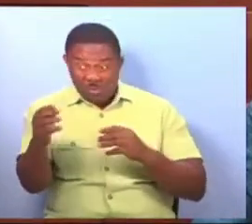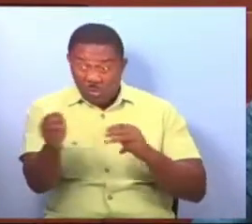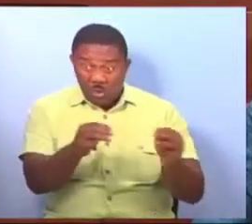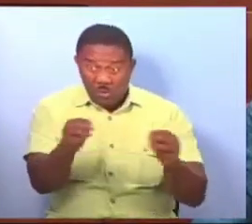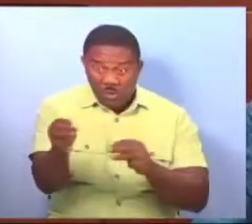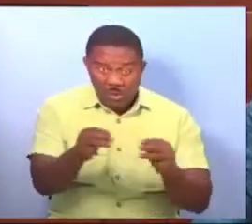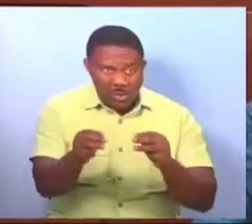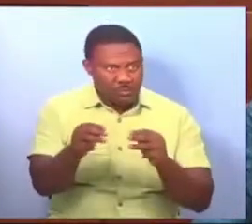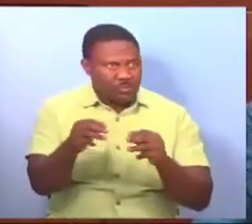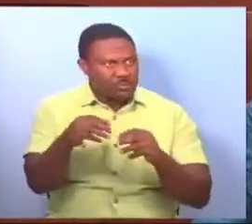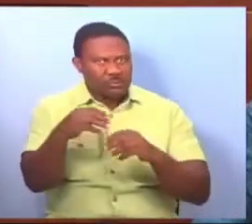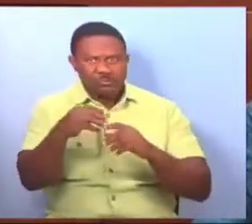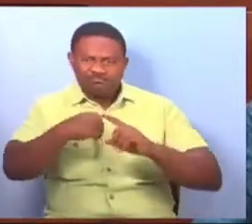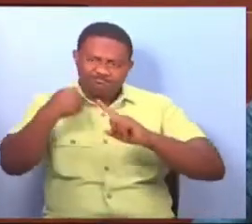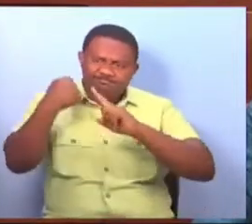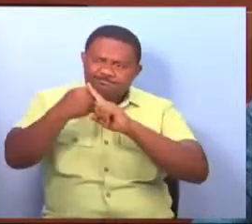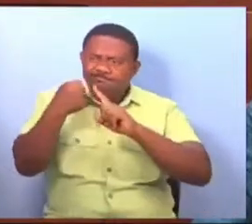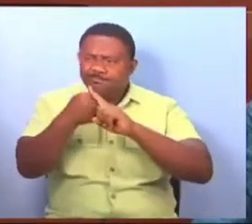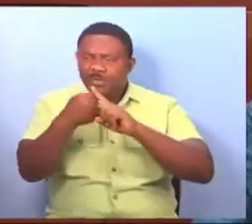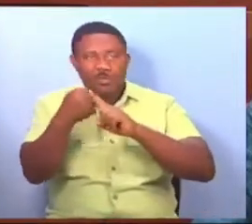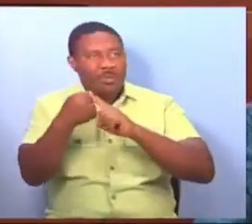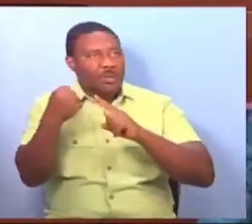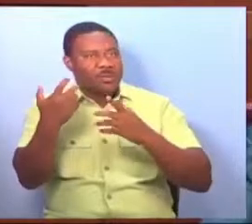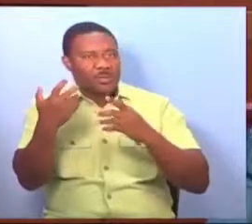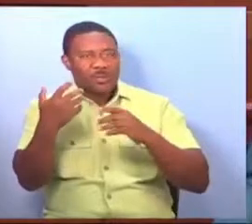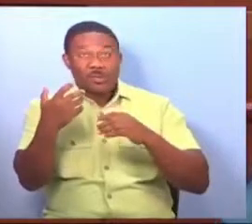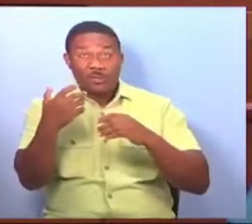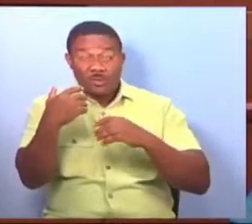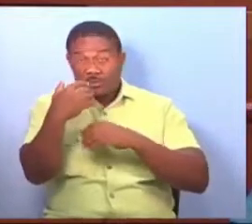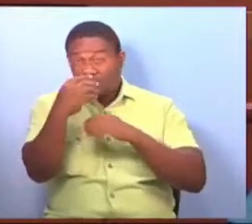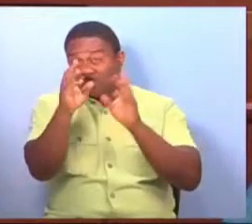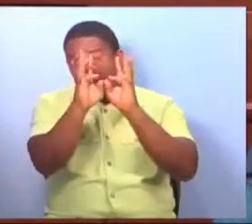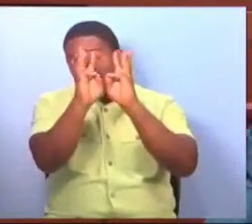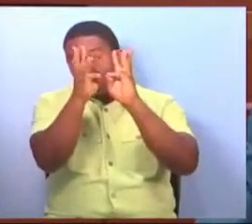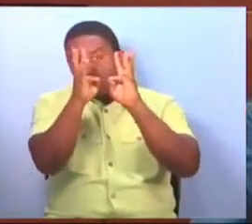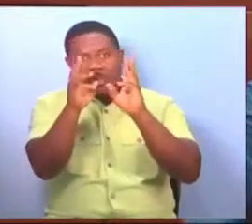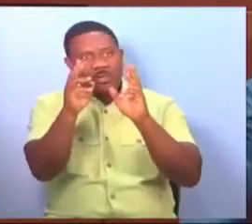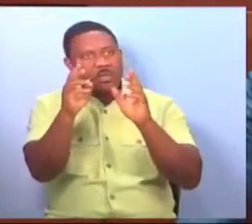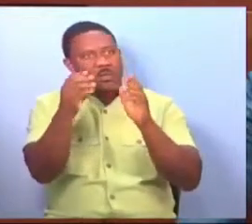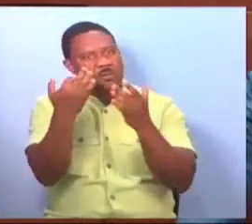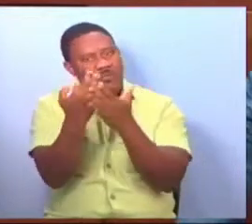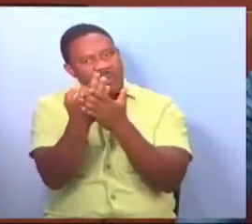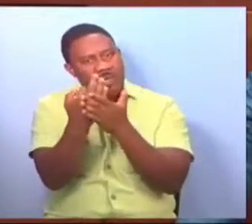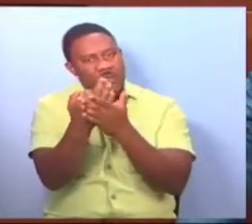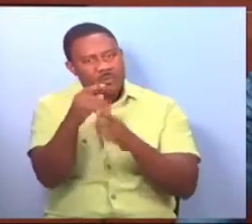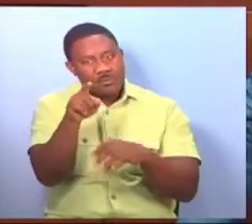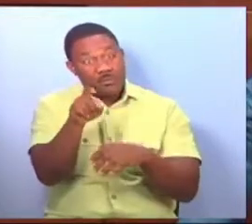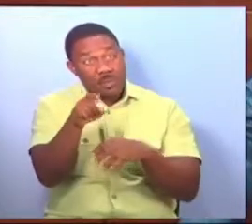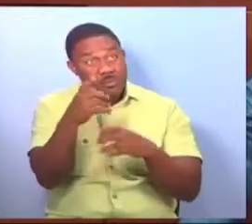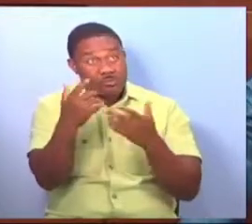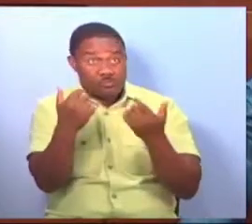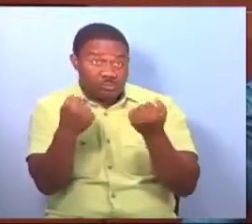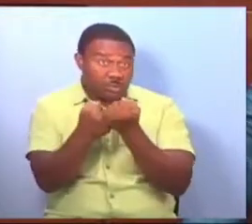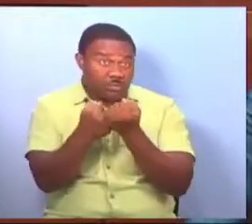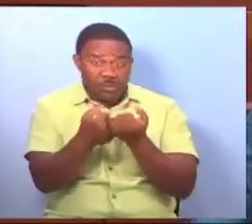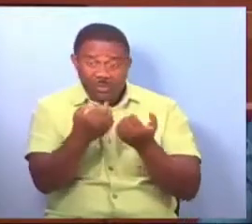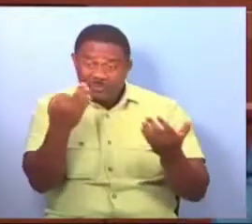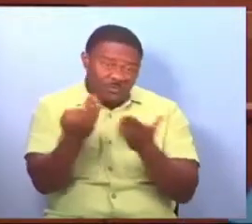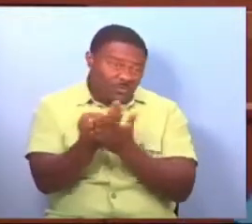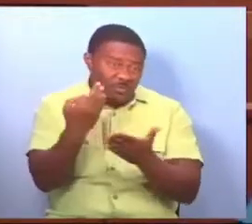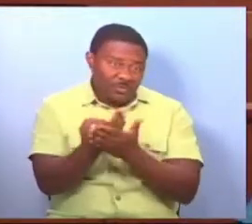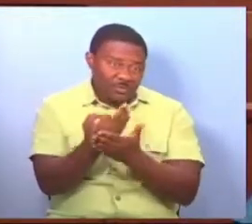raising advocacy to ensure that climate financing sees great attention and also